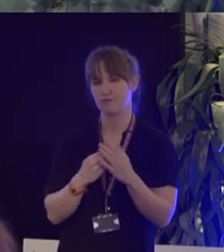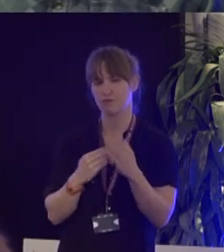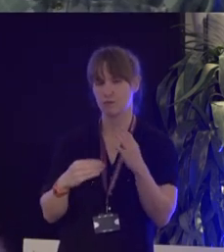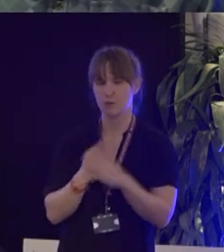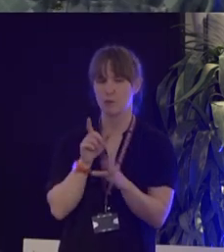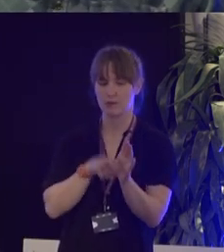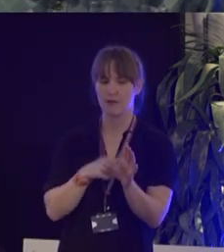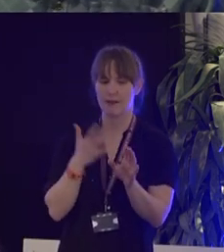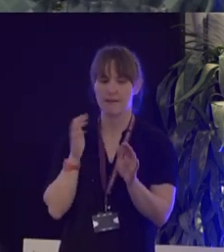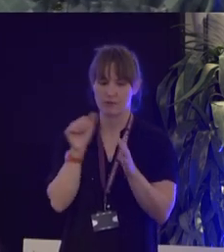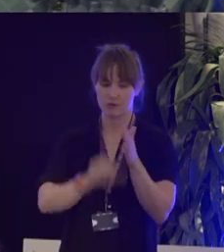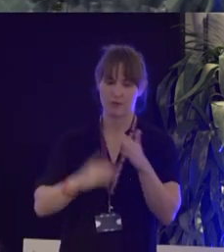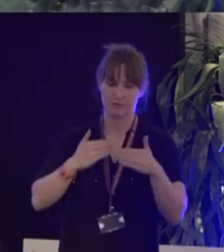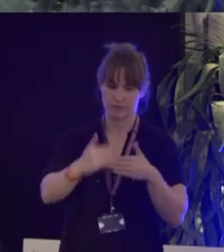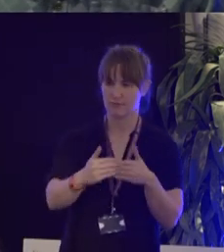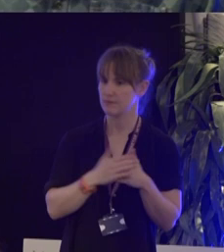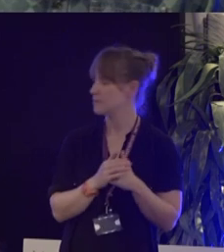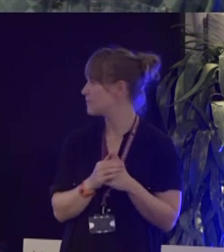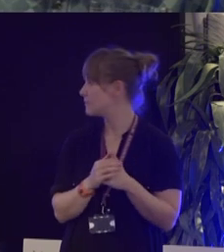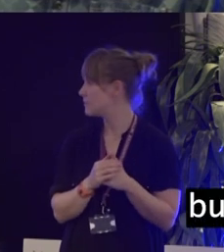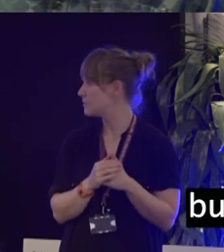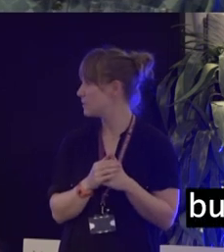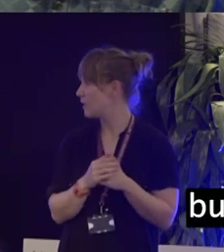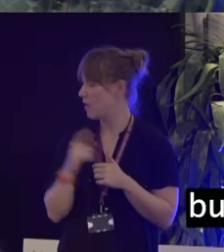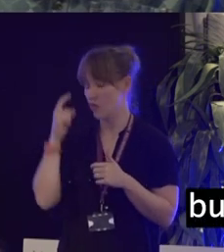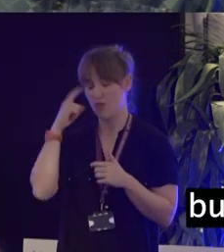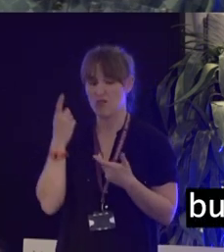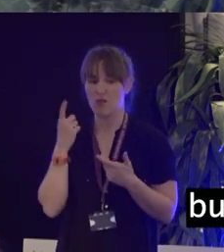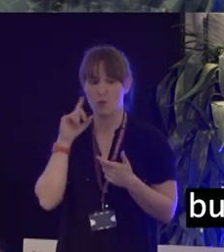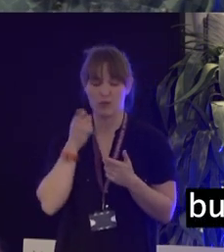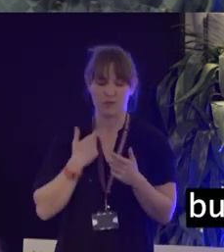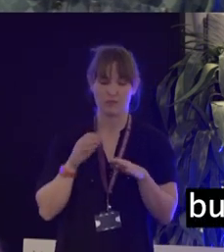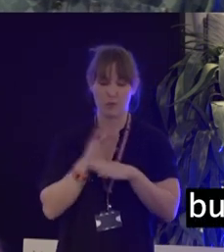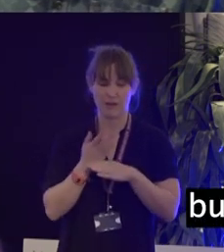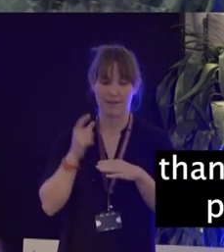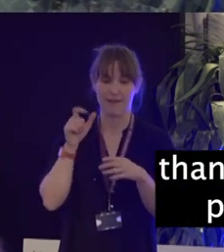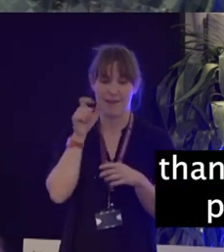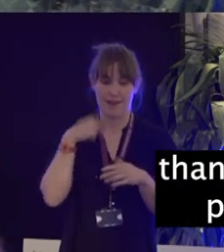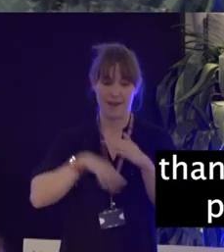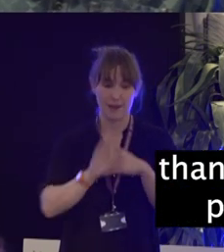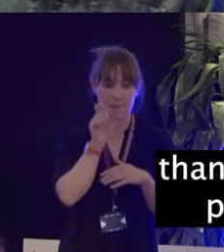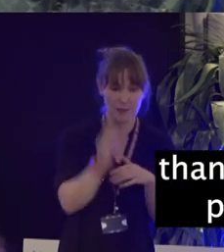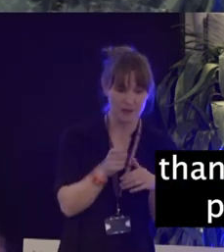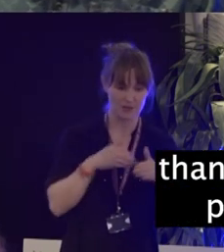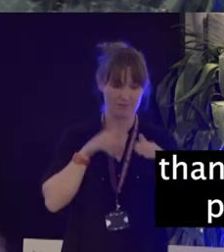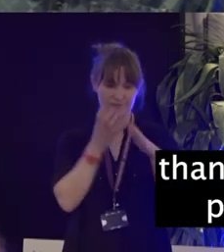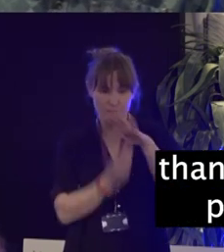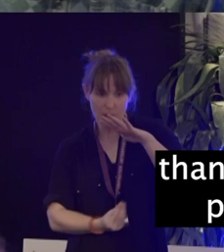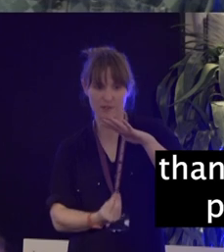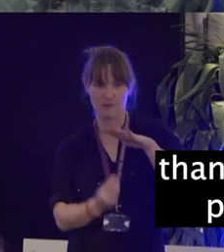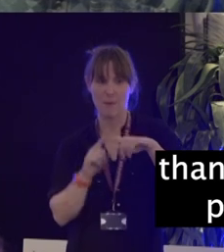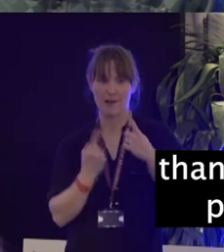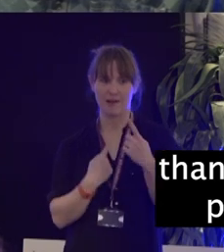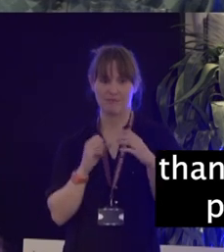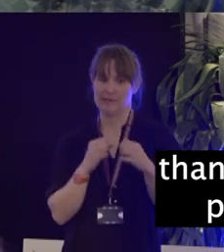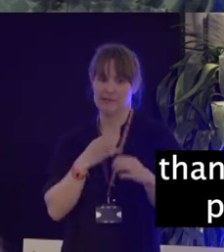with in-person immersive theatre, but then that was like even more dangerous than normal theatre to be all touching